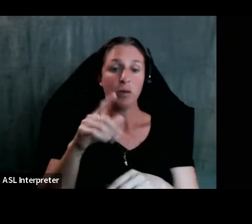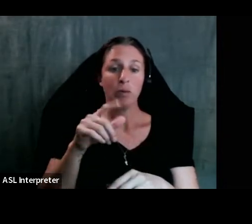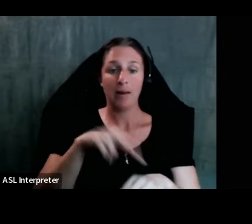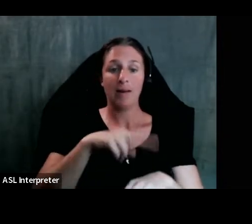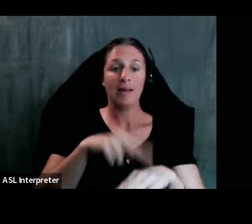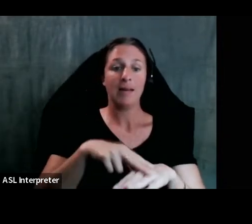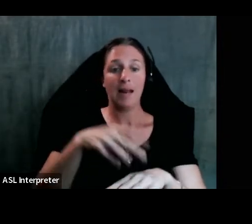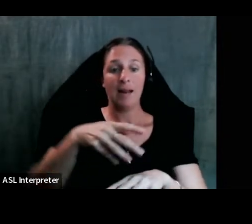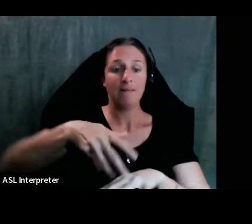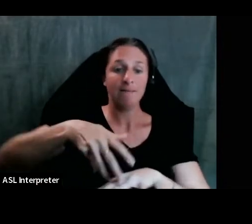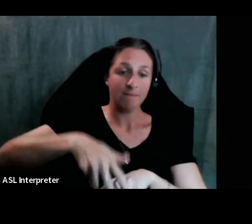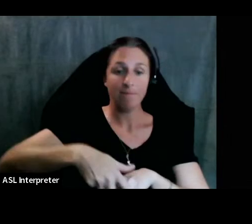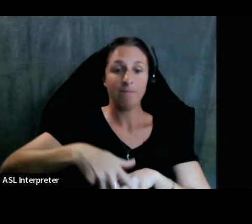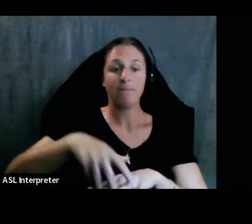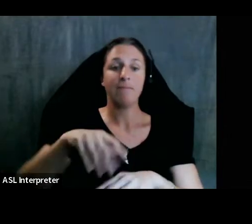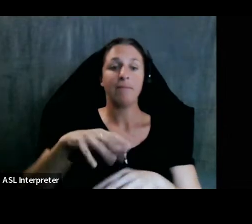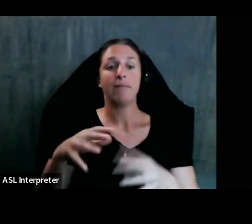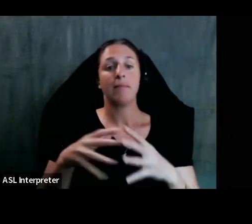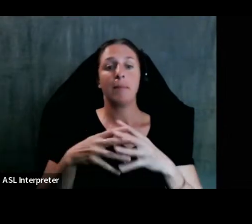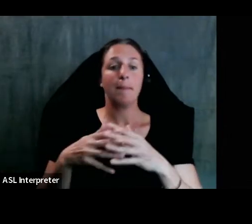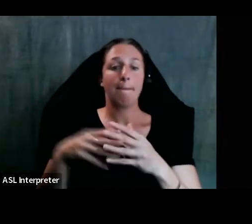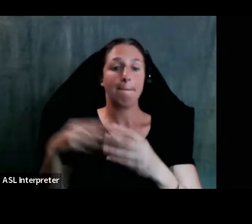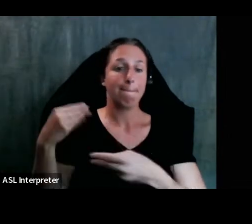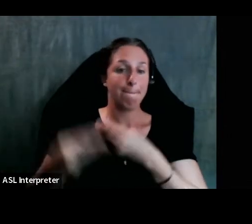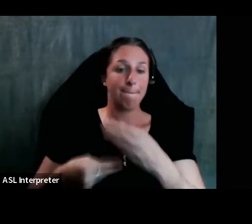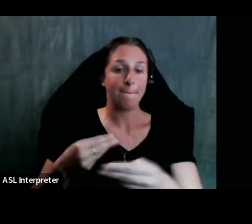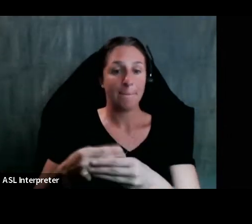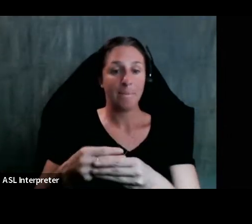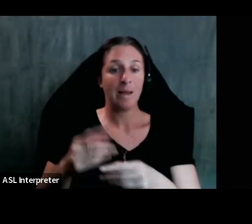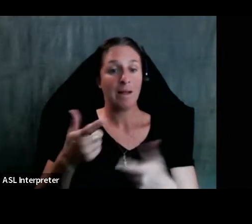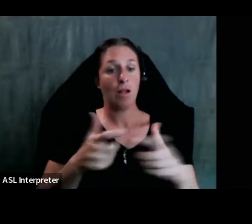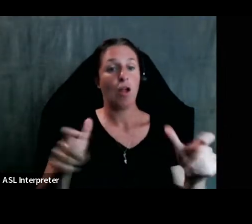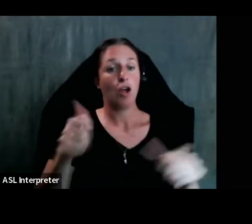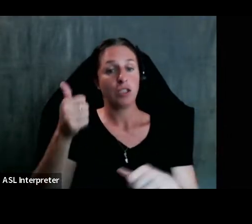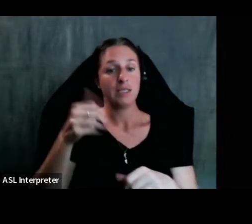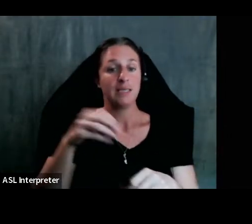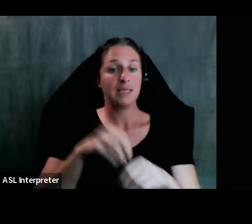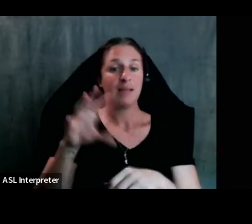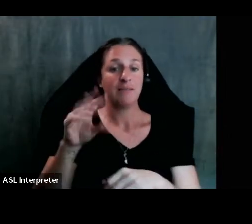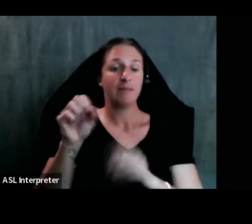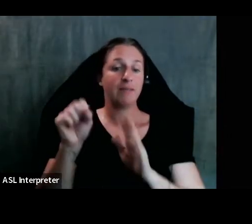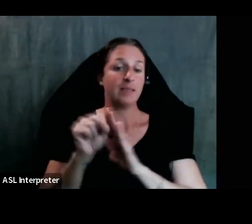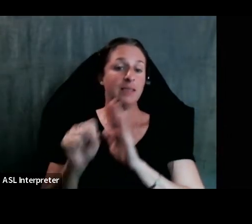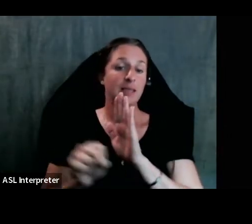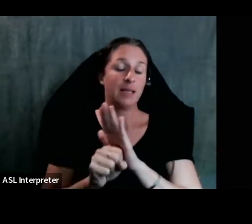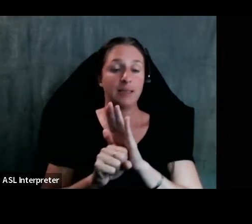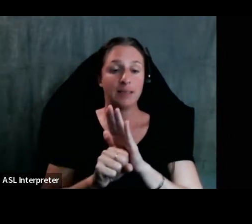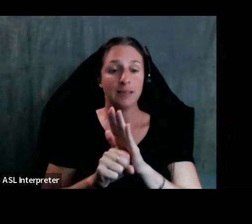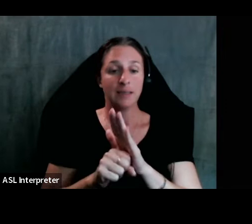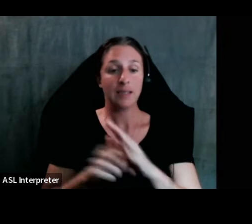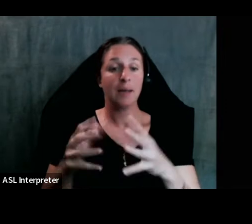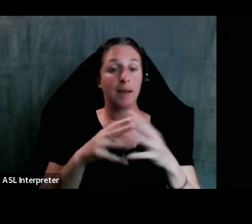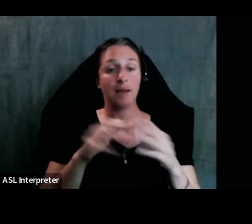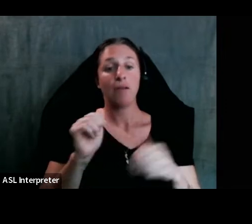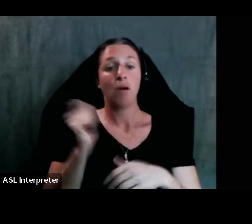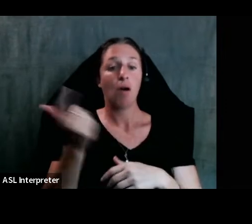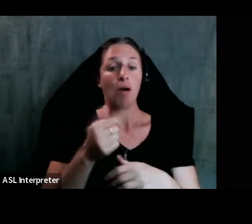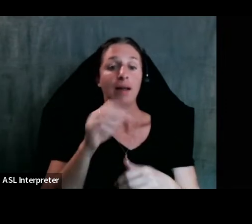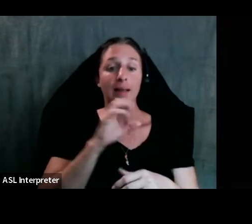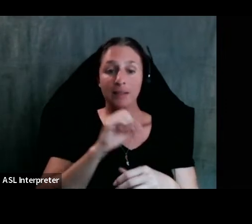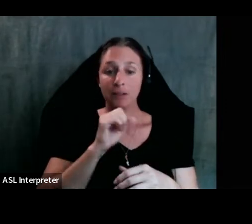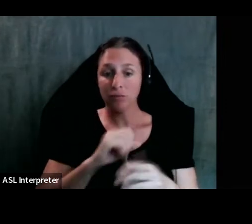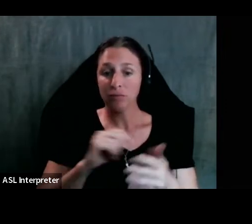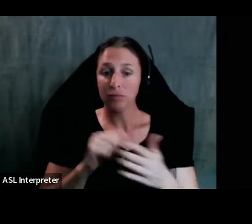it the largest population of Indigenous people in the 50 states. And whereas Americans of all ages recognize the